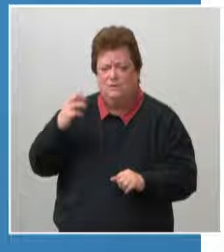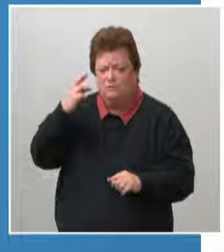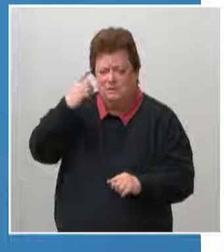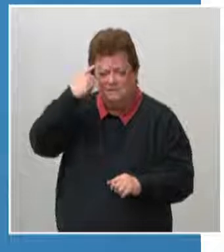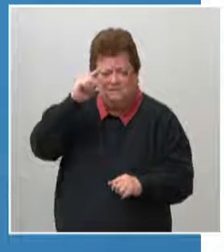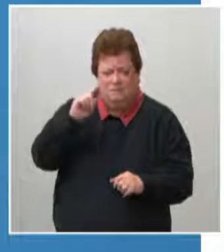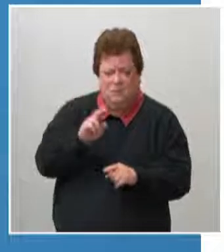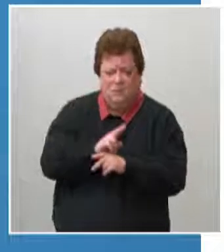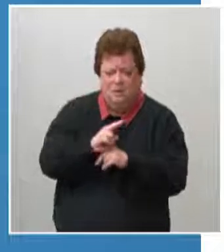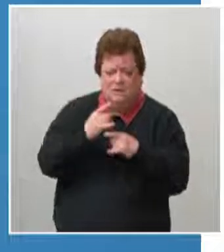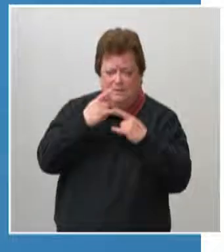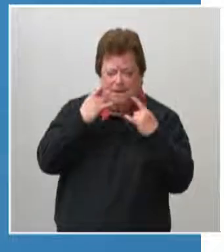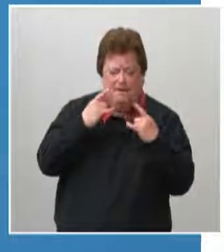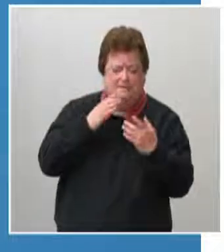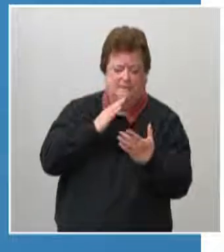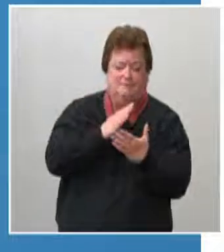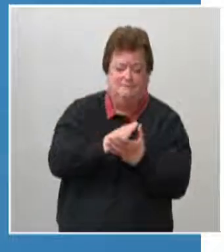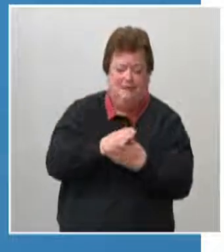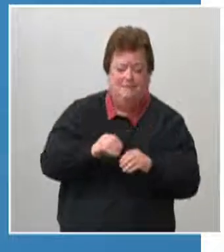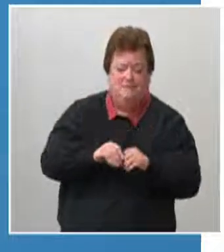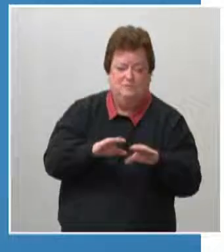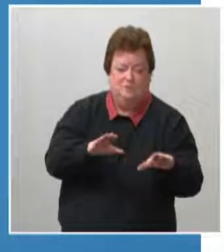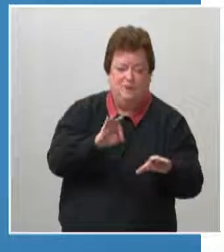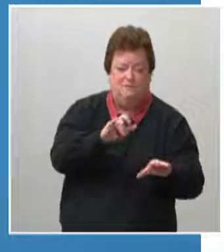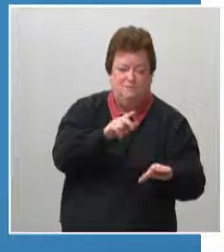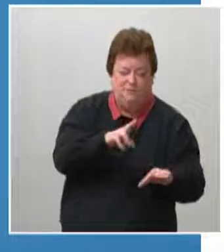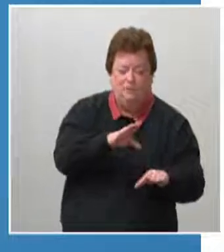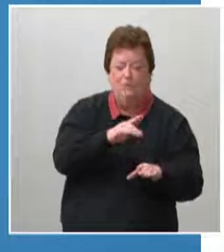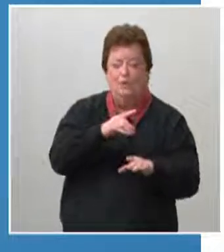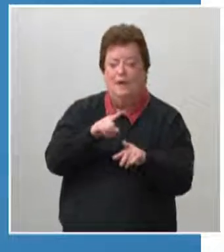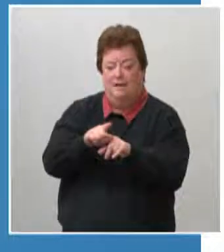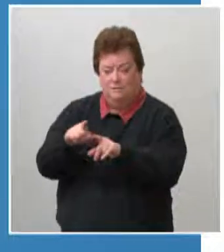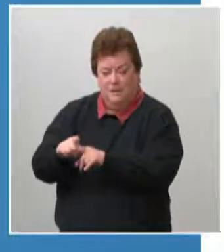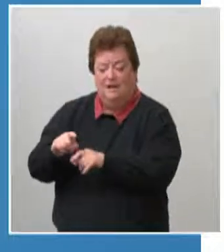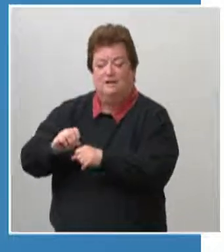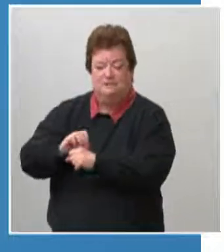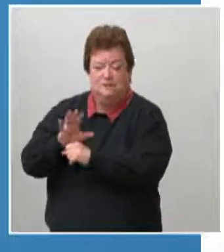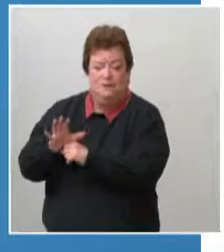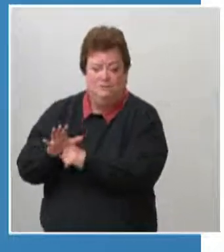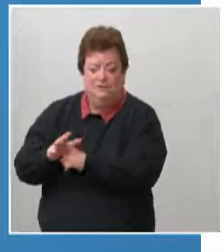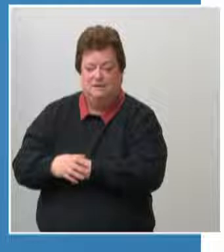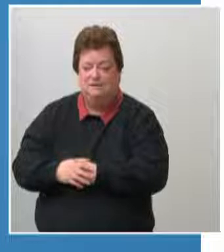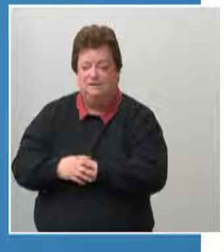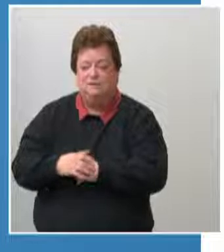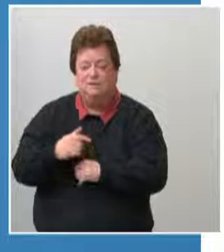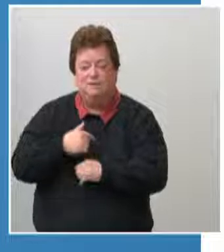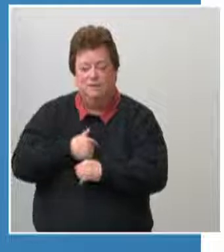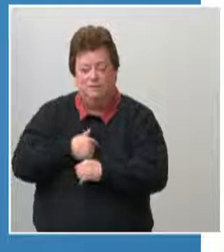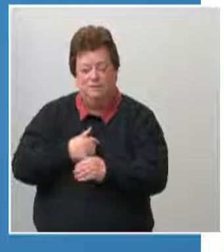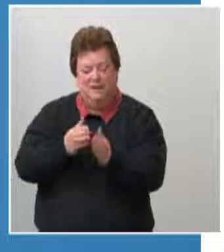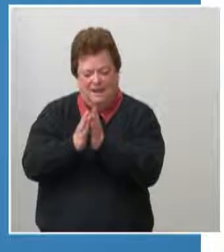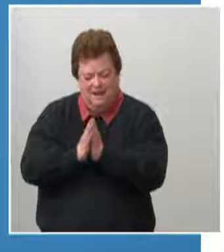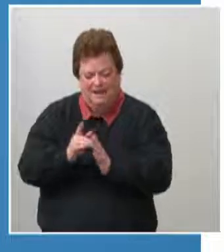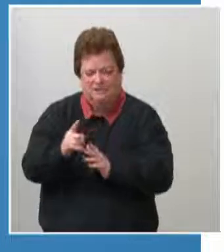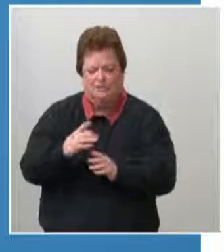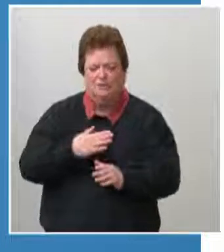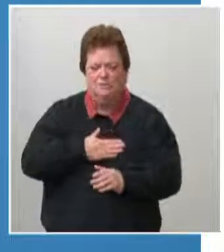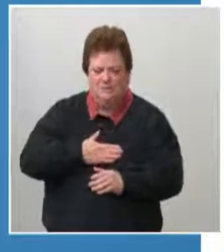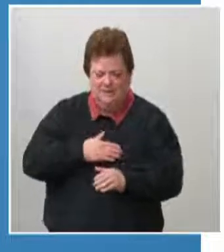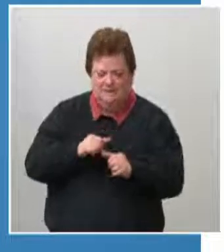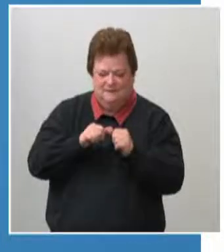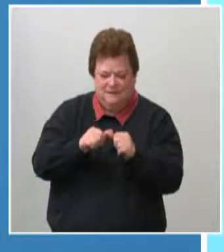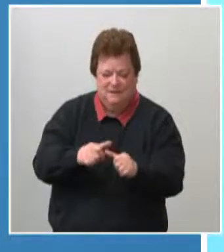helps the spread of influenza as well as COVID. So again, we implore you to continue to get